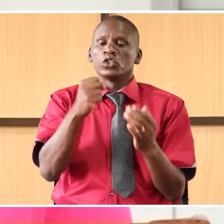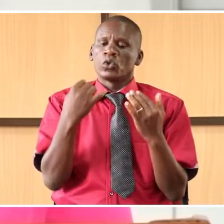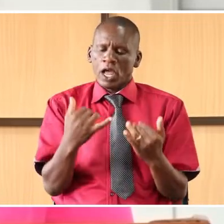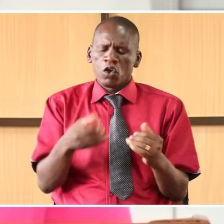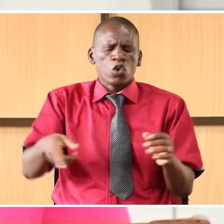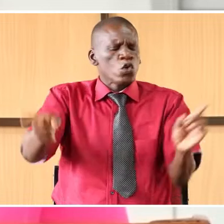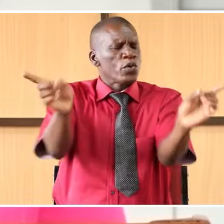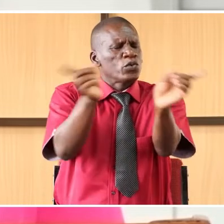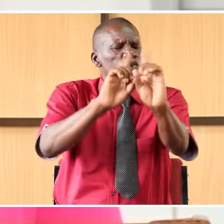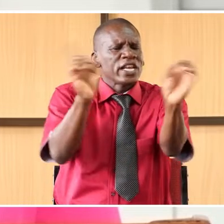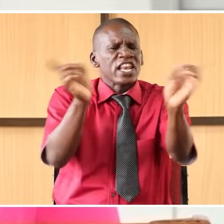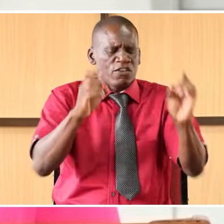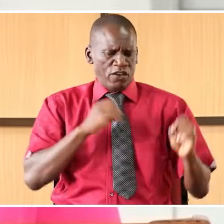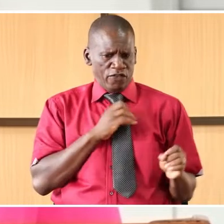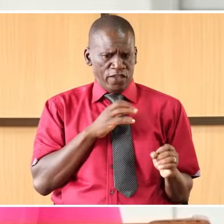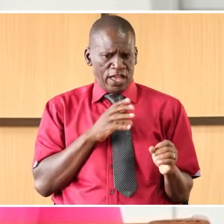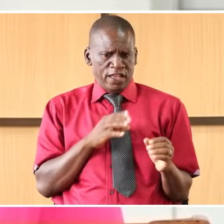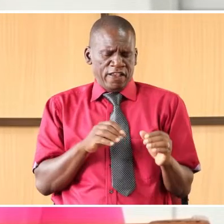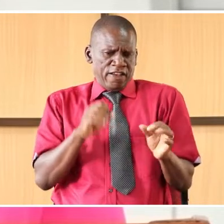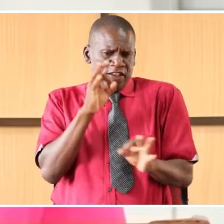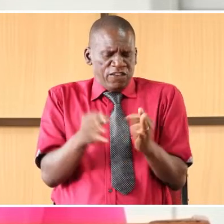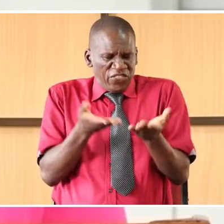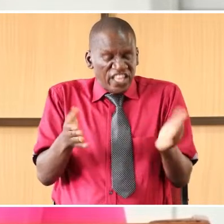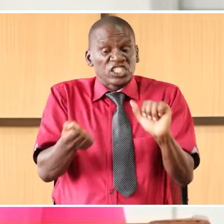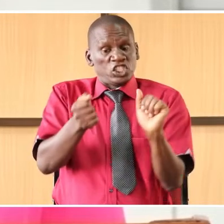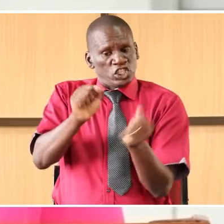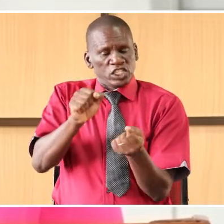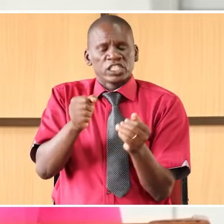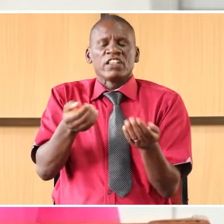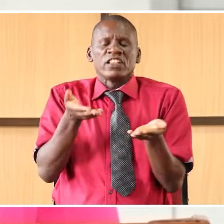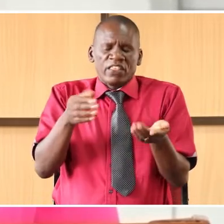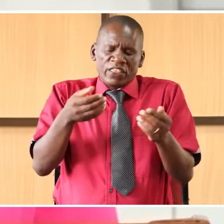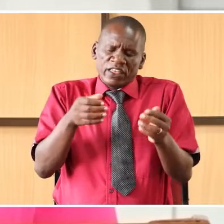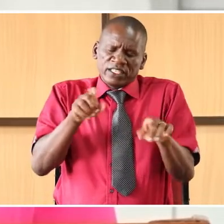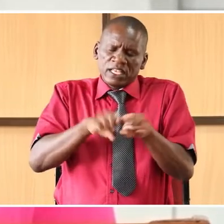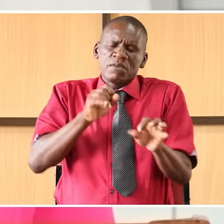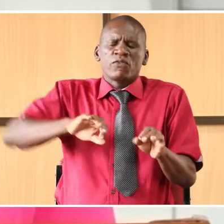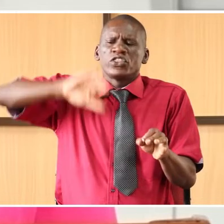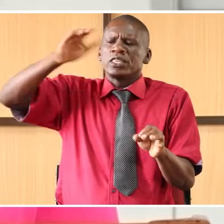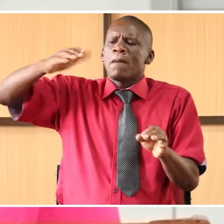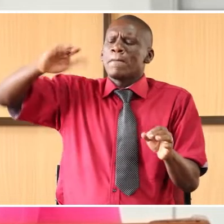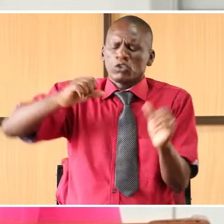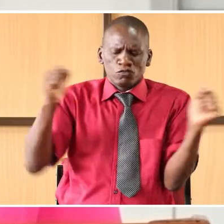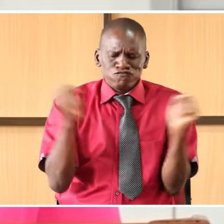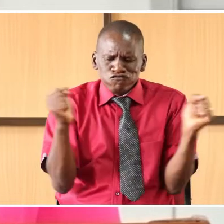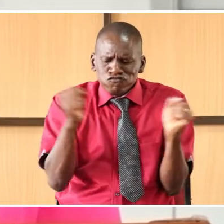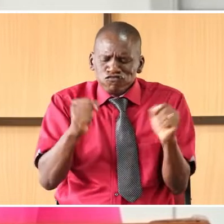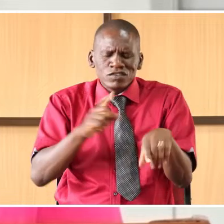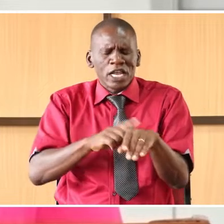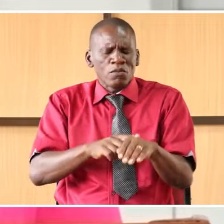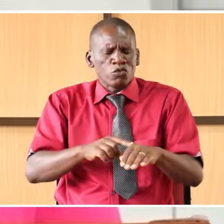we will not fear, though the earth should change, and though the mountains be shaken into the midst of the